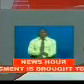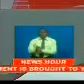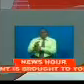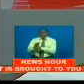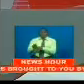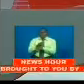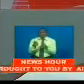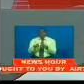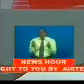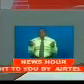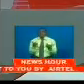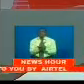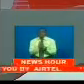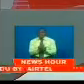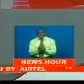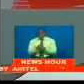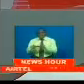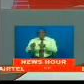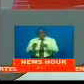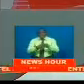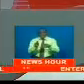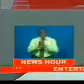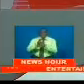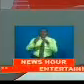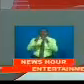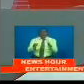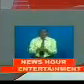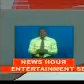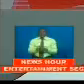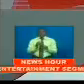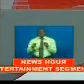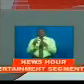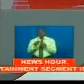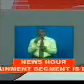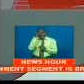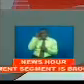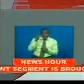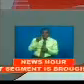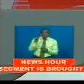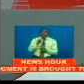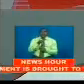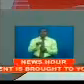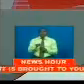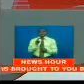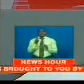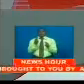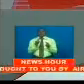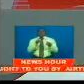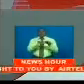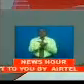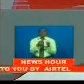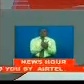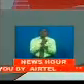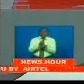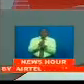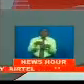The fashion business is big in Ghana now. Trends from fashion houses in Milan, Paris, Italy and the UK are finding their